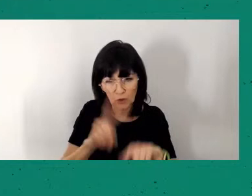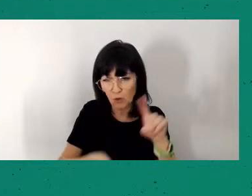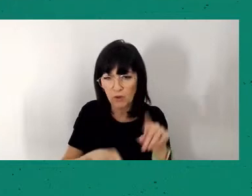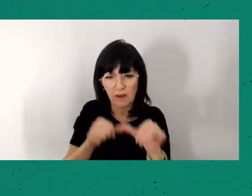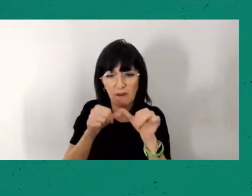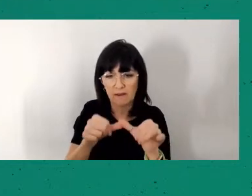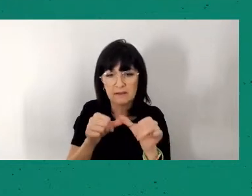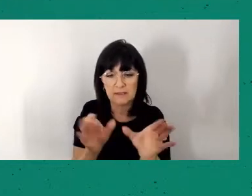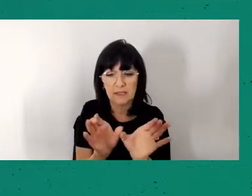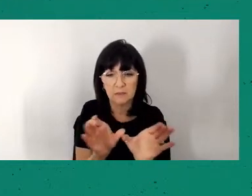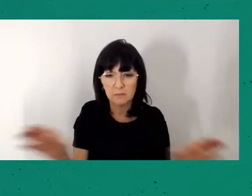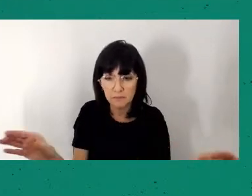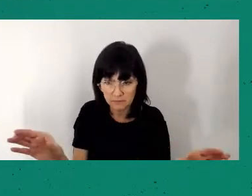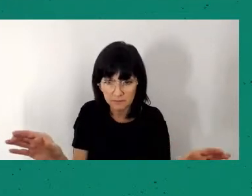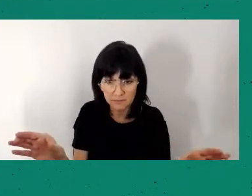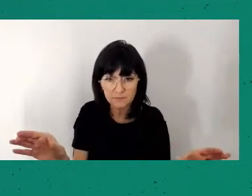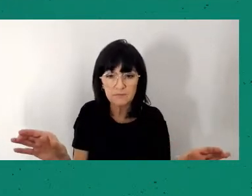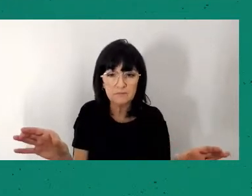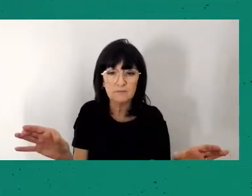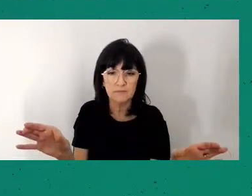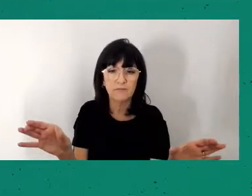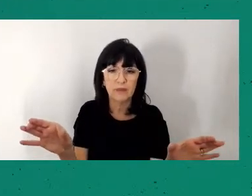any semblance of